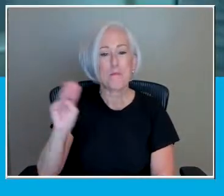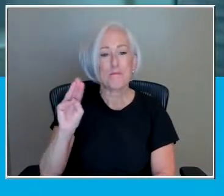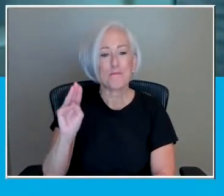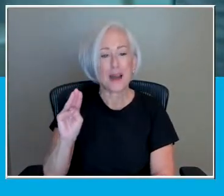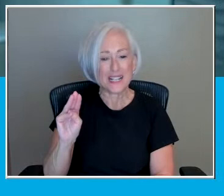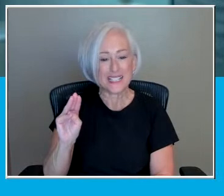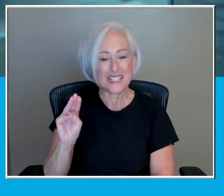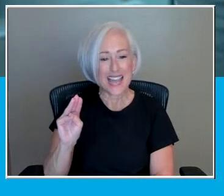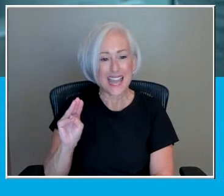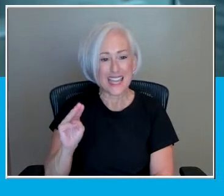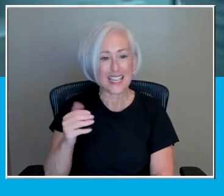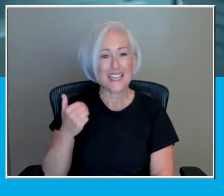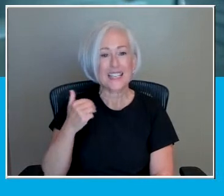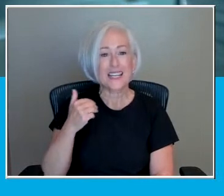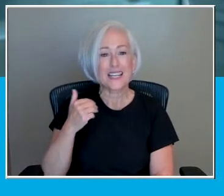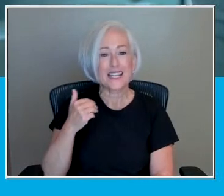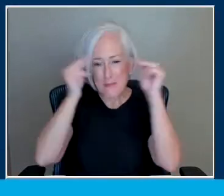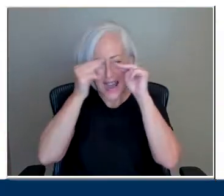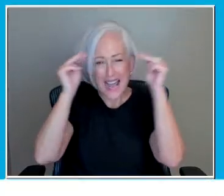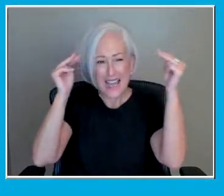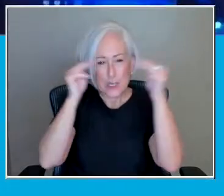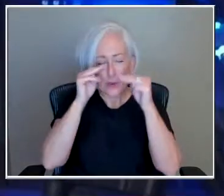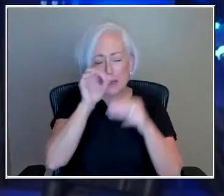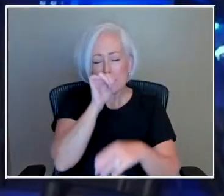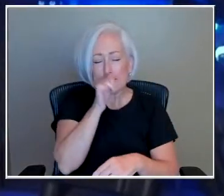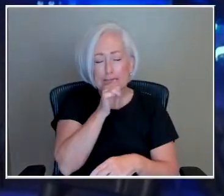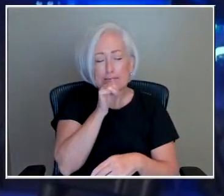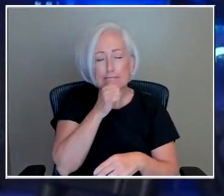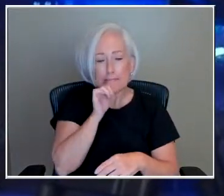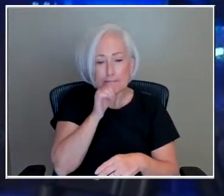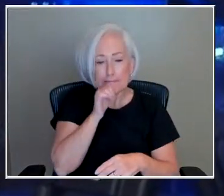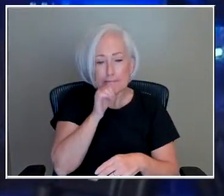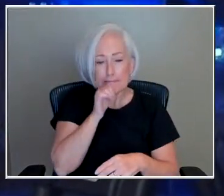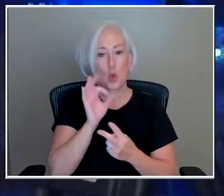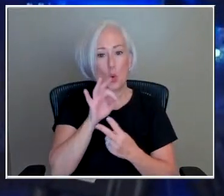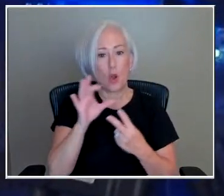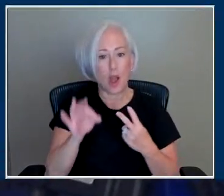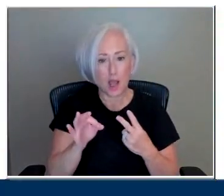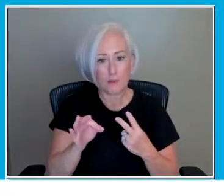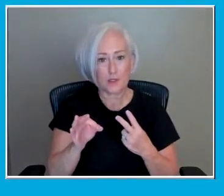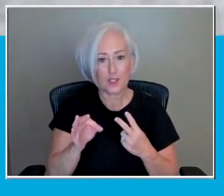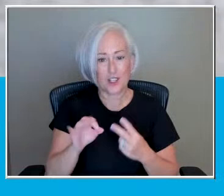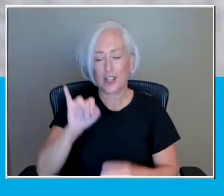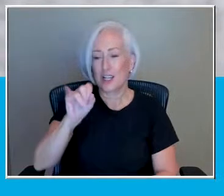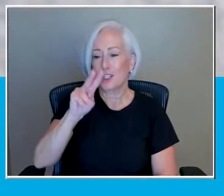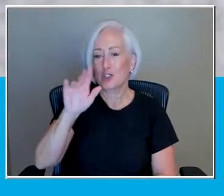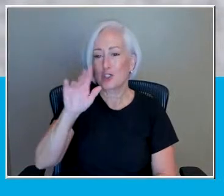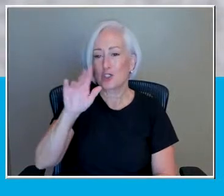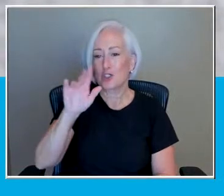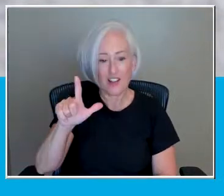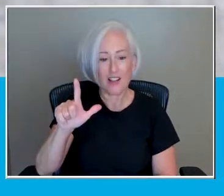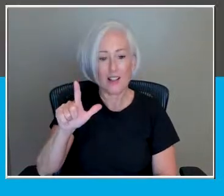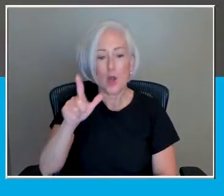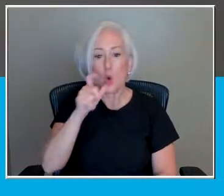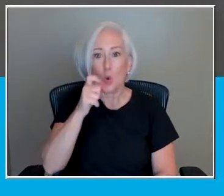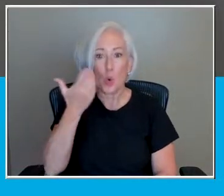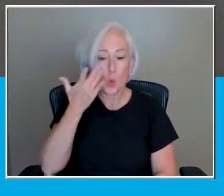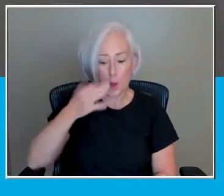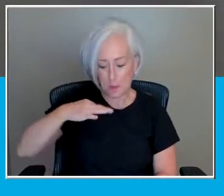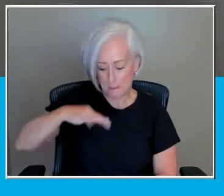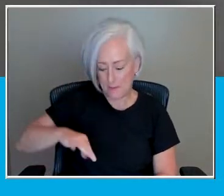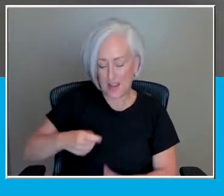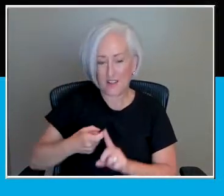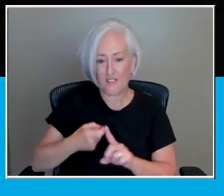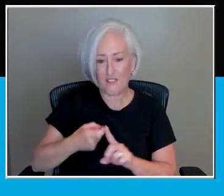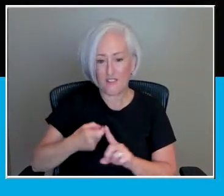Migraine sufferers will soon have a new option. I'm Jessica Lovell on the next Morning Medical Update. Who will benefit from this new